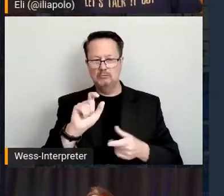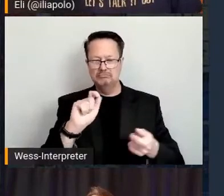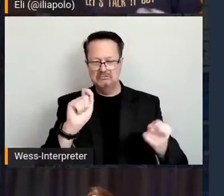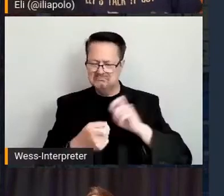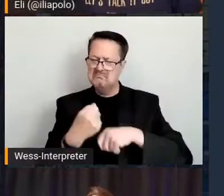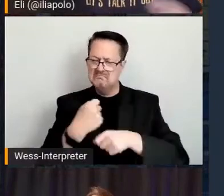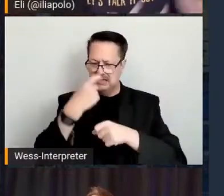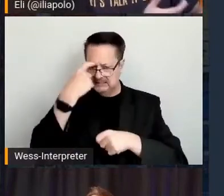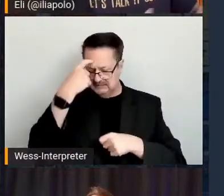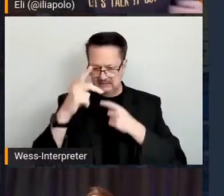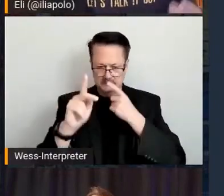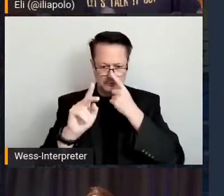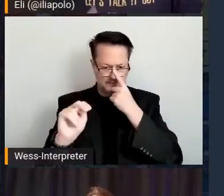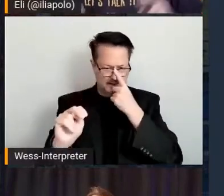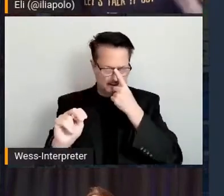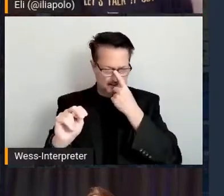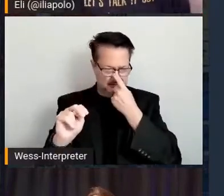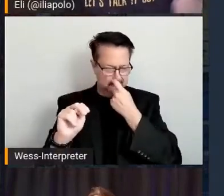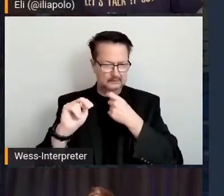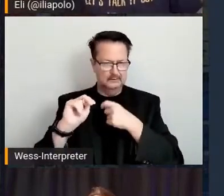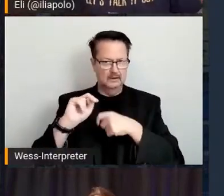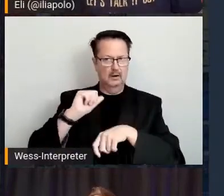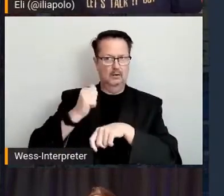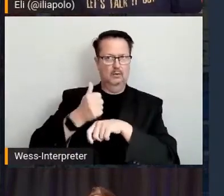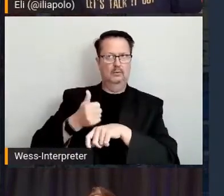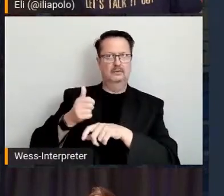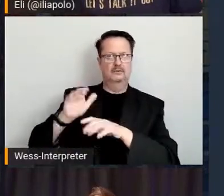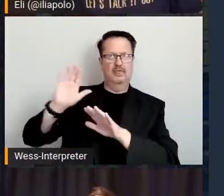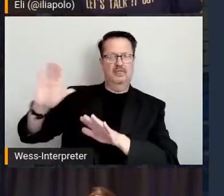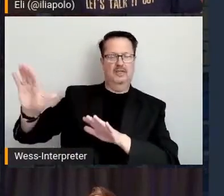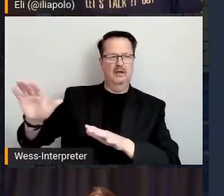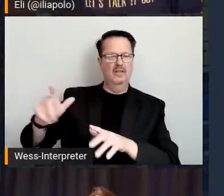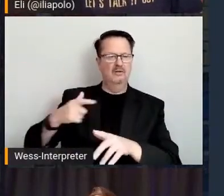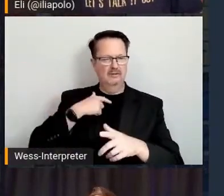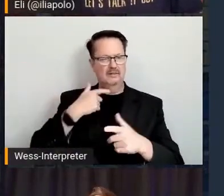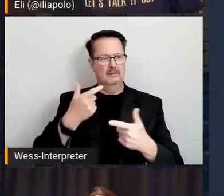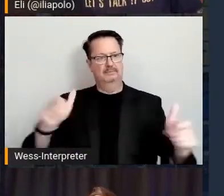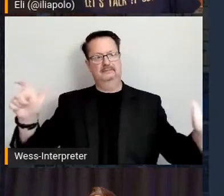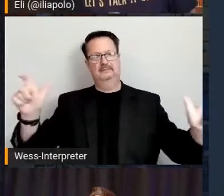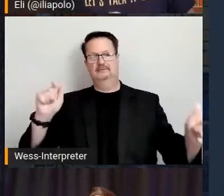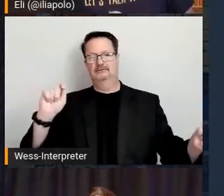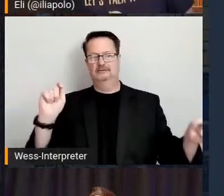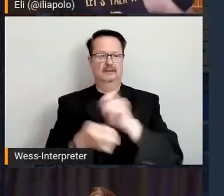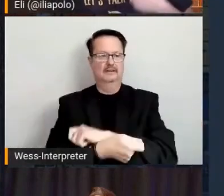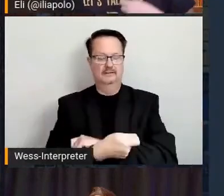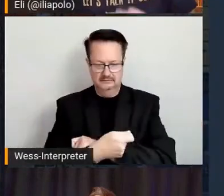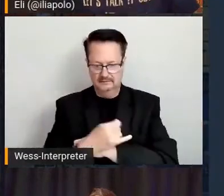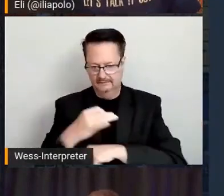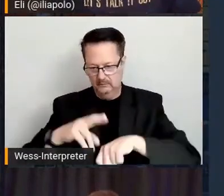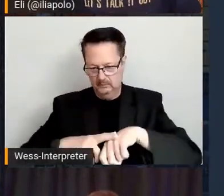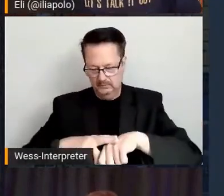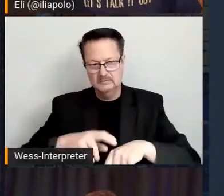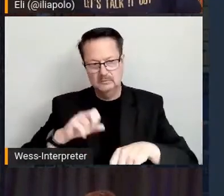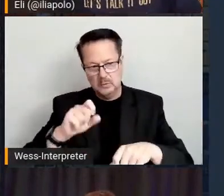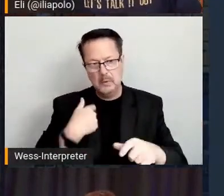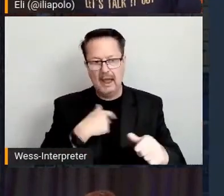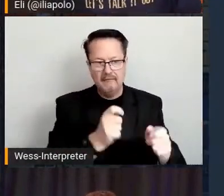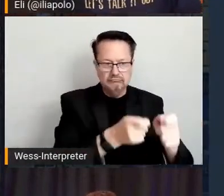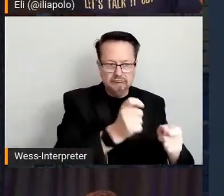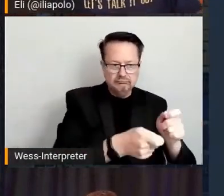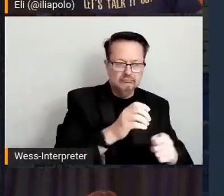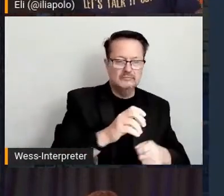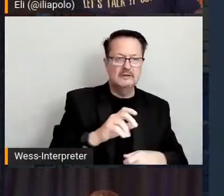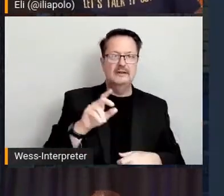Kubernetes, according to their SLA, did a breaking change of sort. So from our perspective as